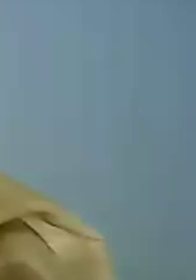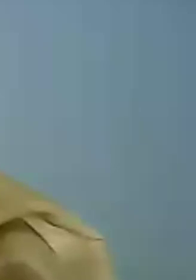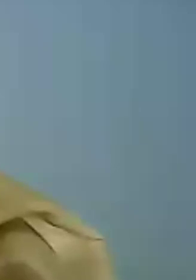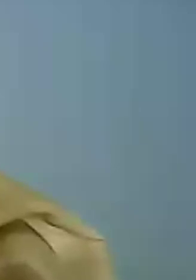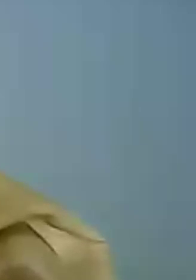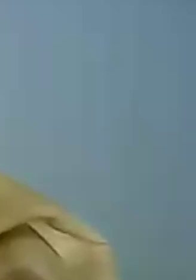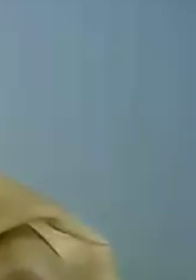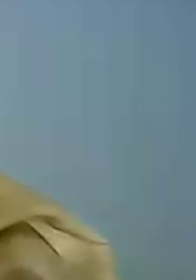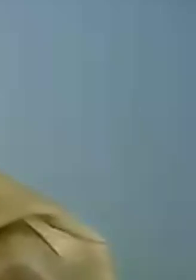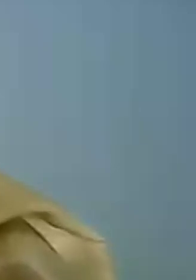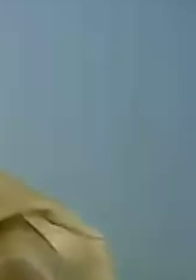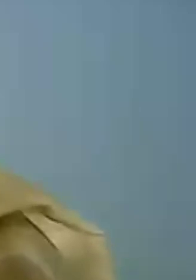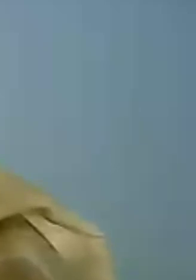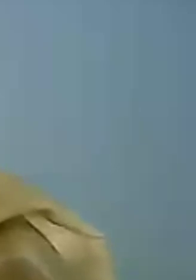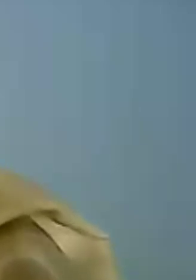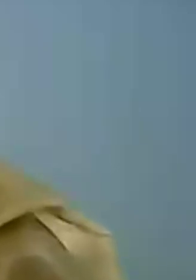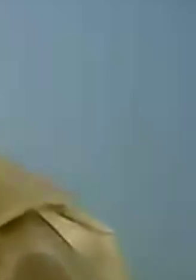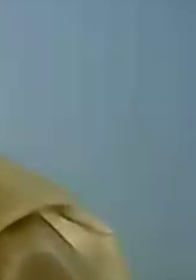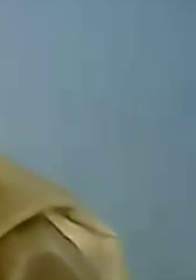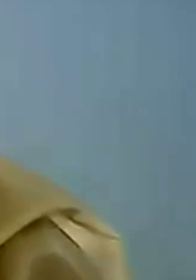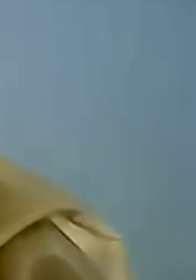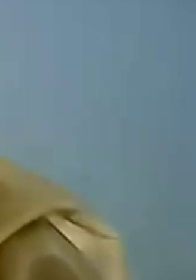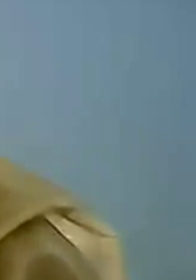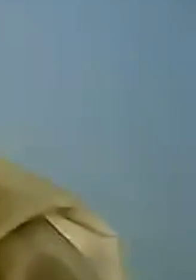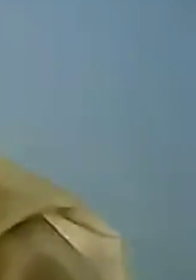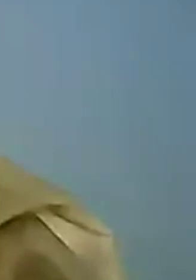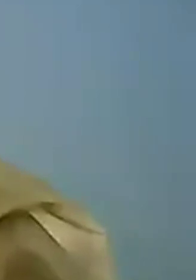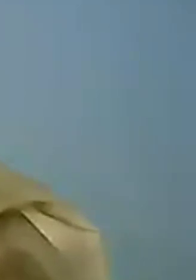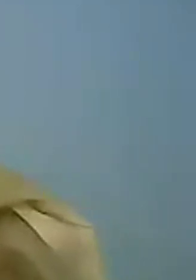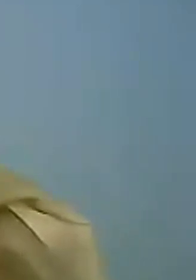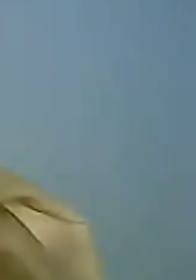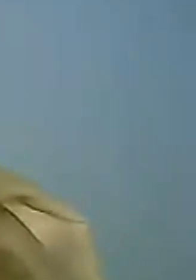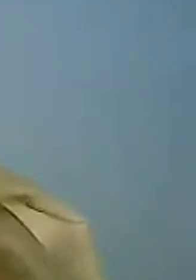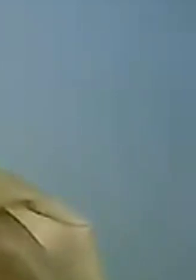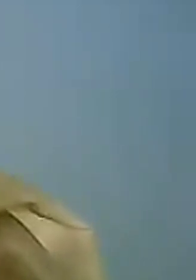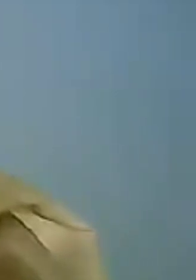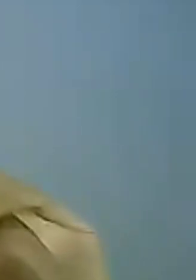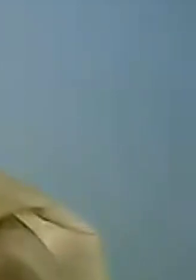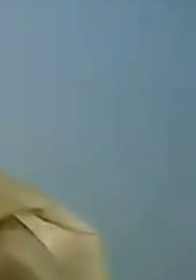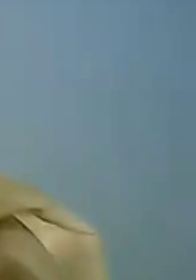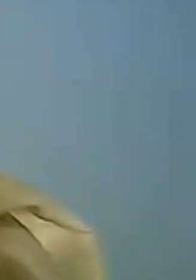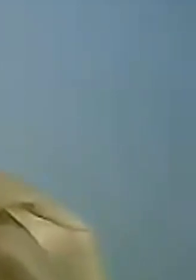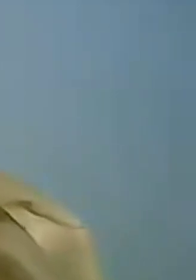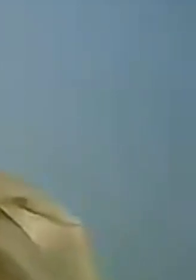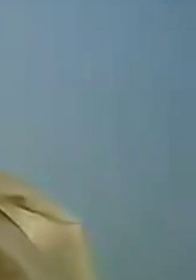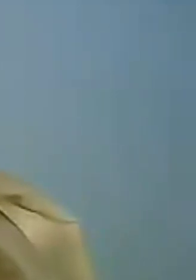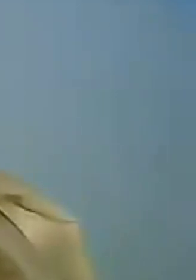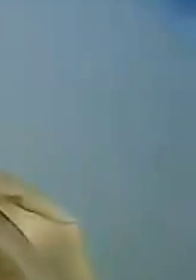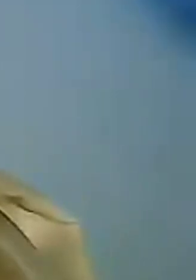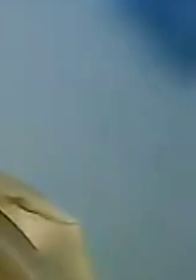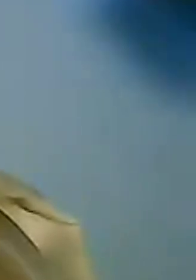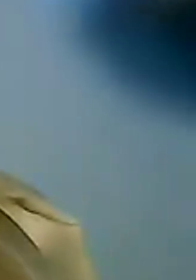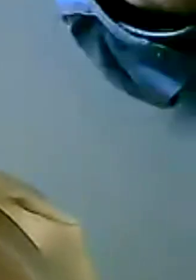medications for children with cerebral palsy, autism, attention deficit hyperactive disorder, sensory processing disorders,